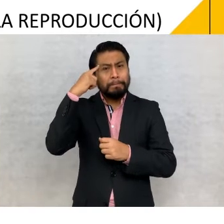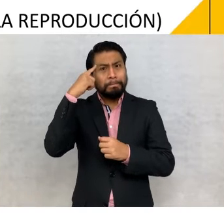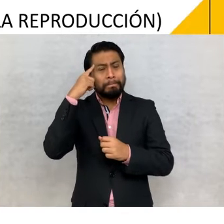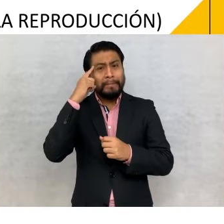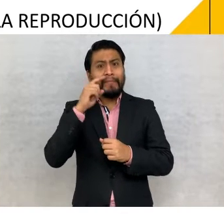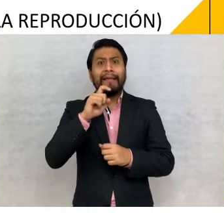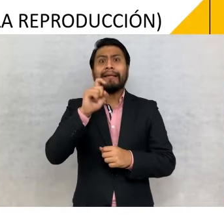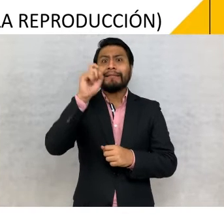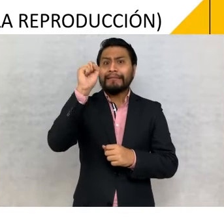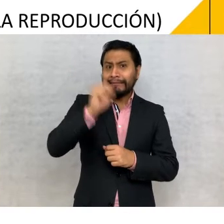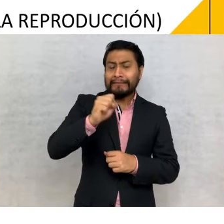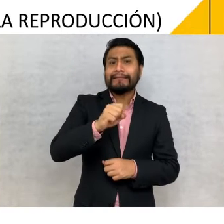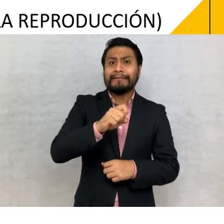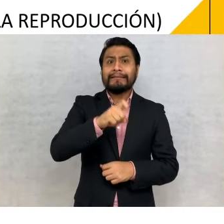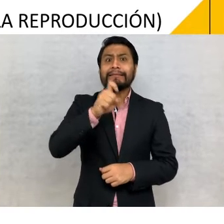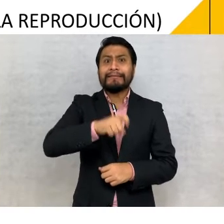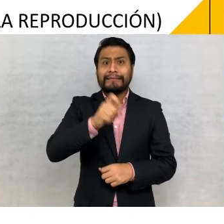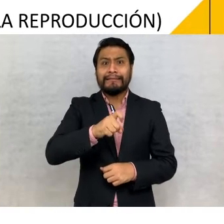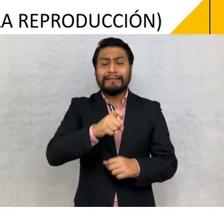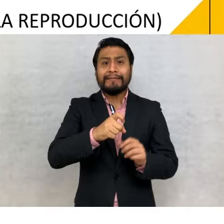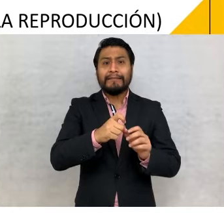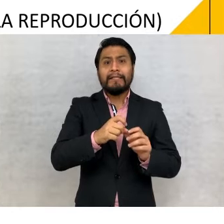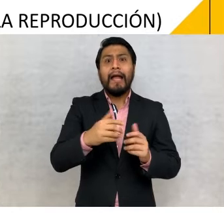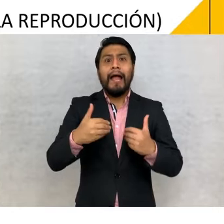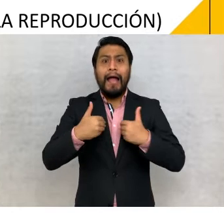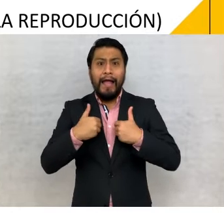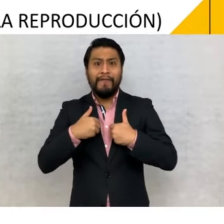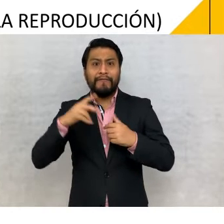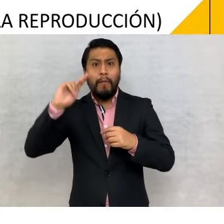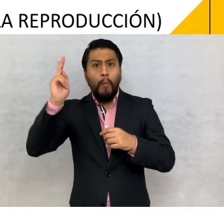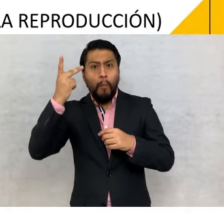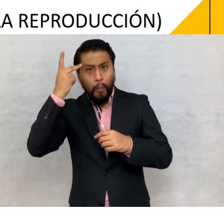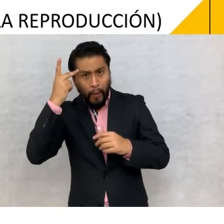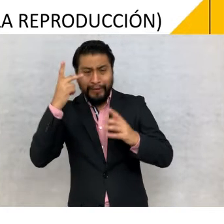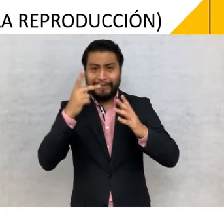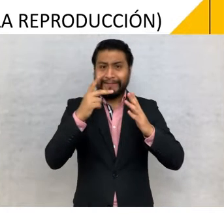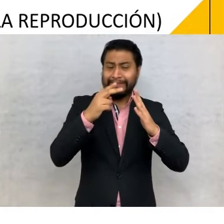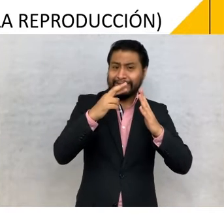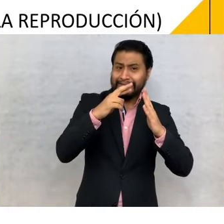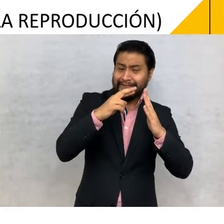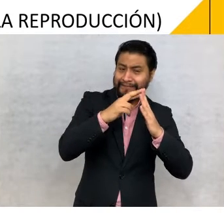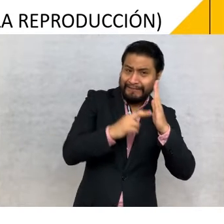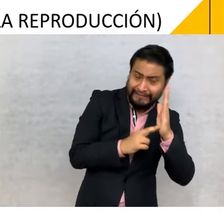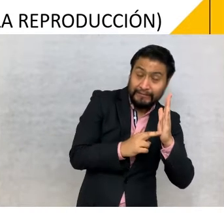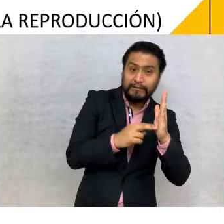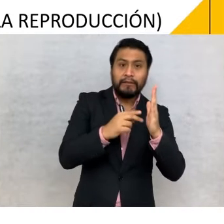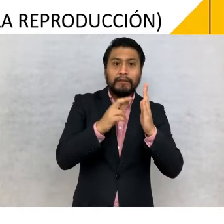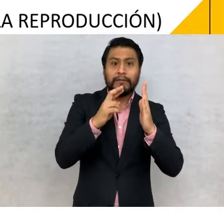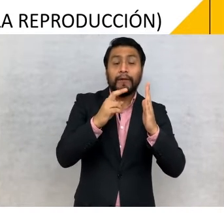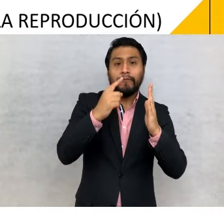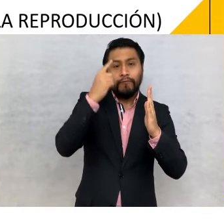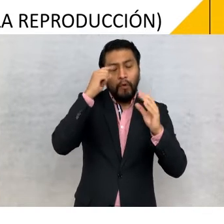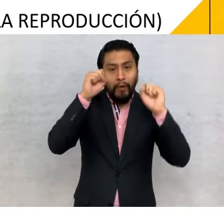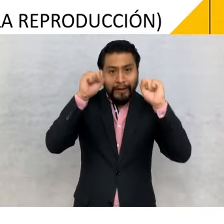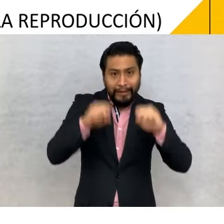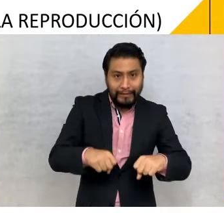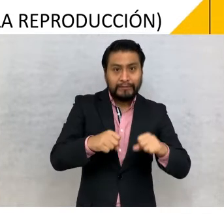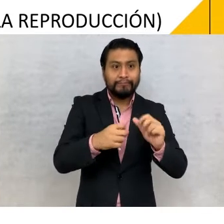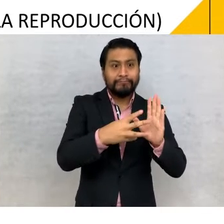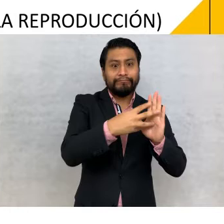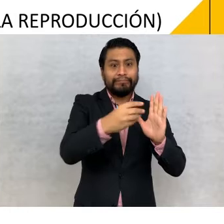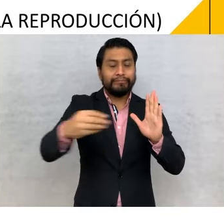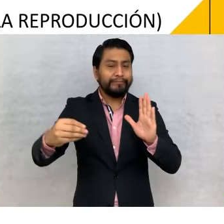the design of policies, biopolitics, to exclude them from reproduction